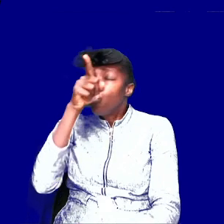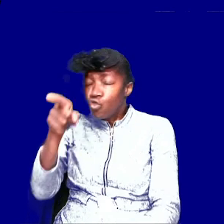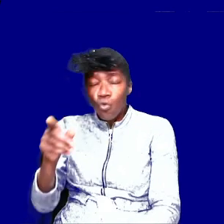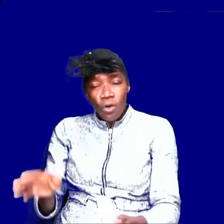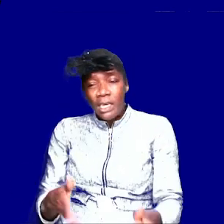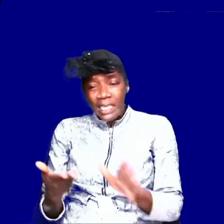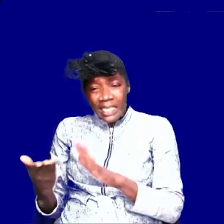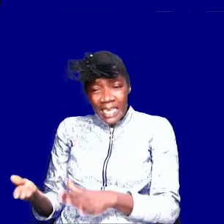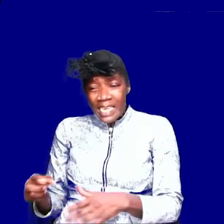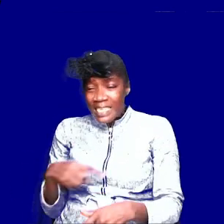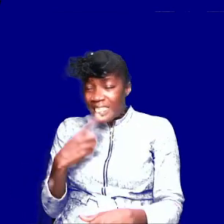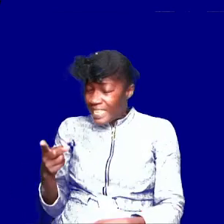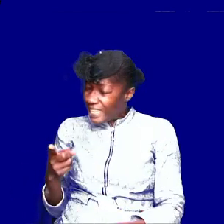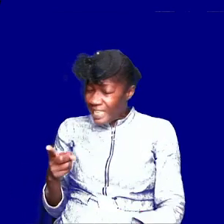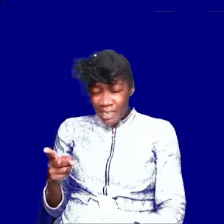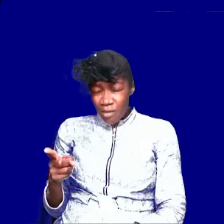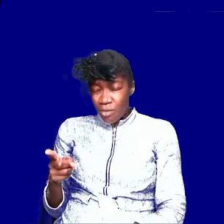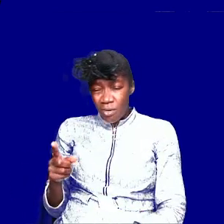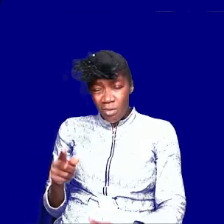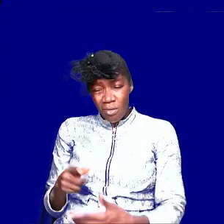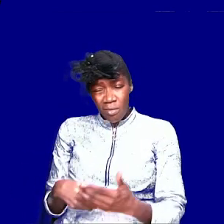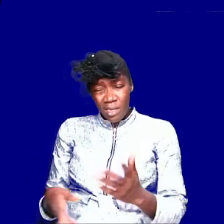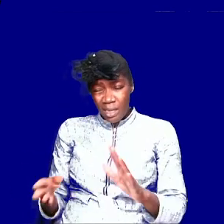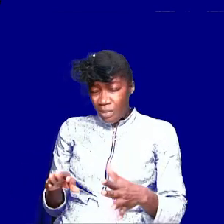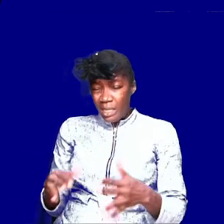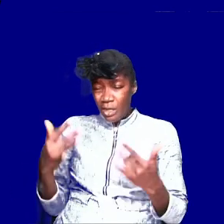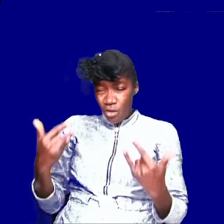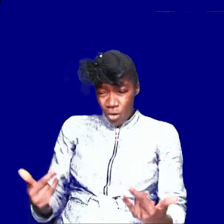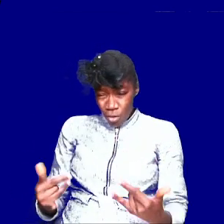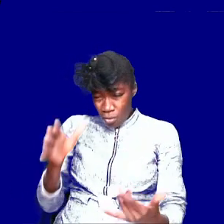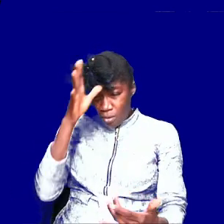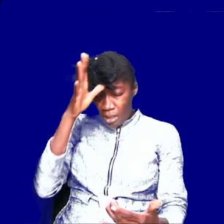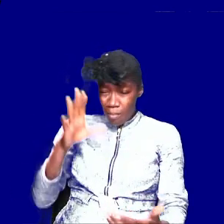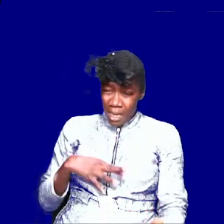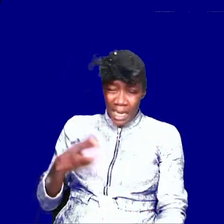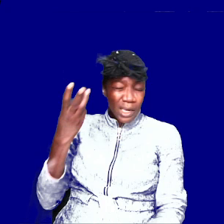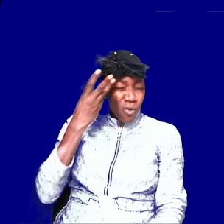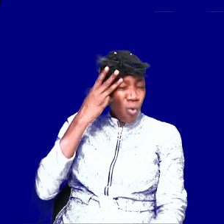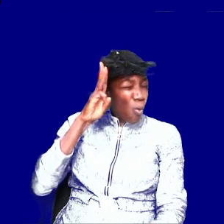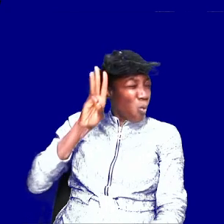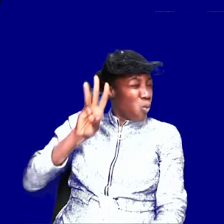This tells you where the man was now, a wicked man.